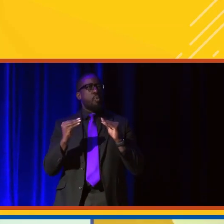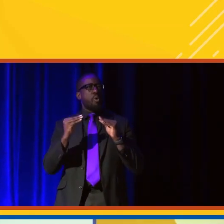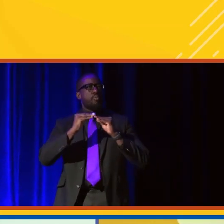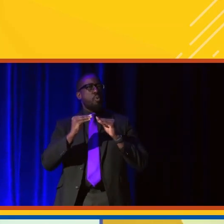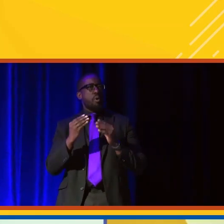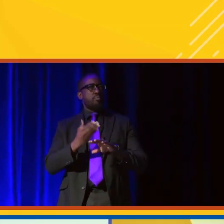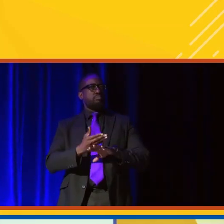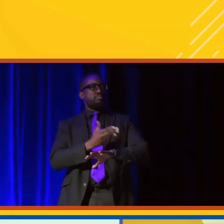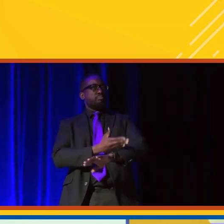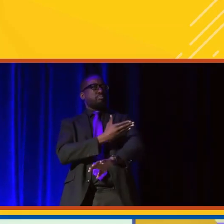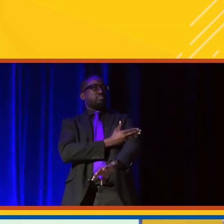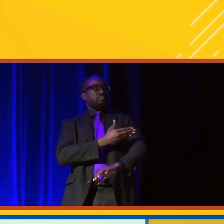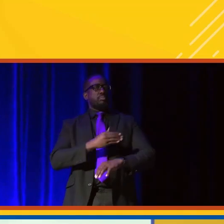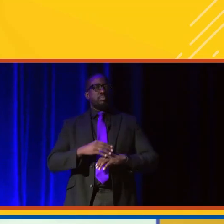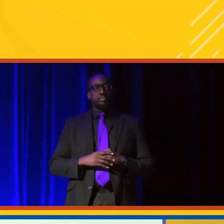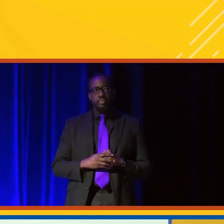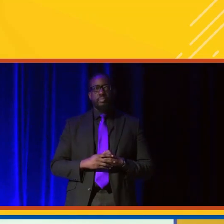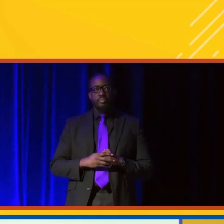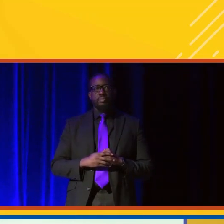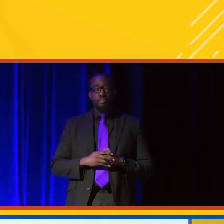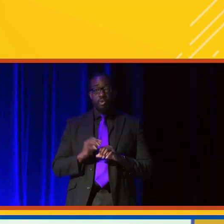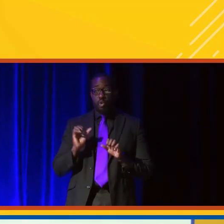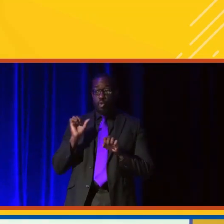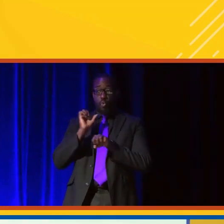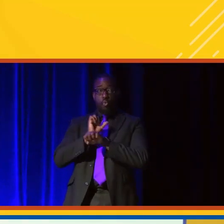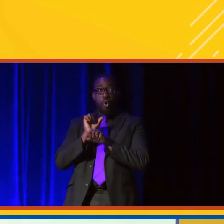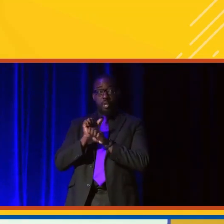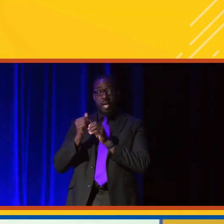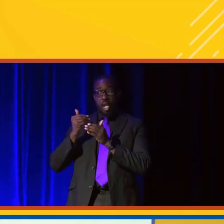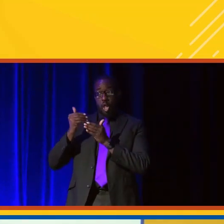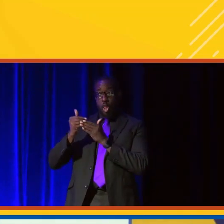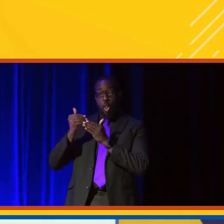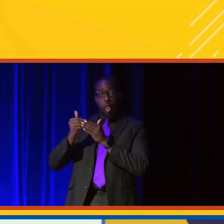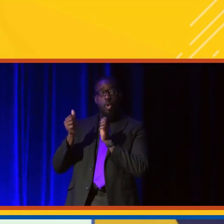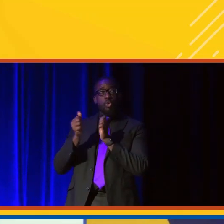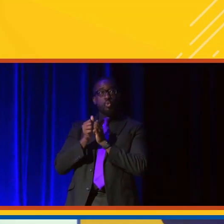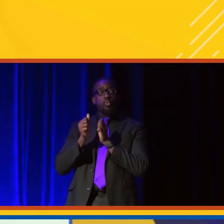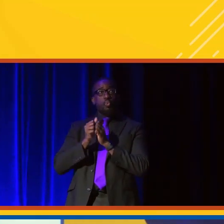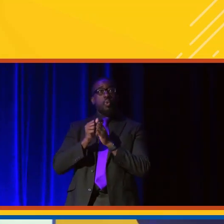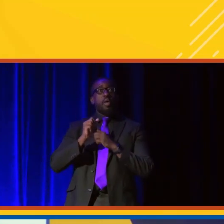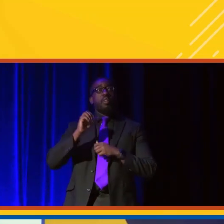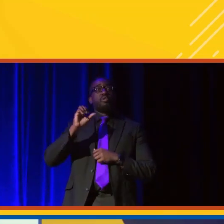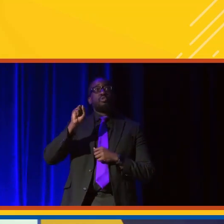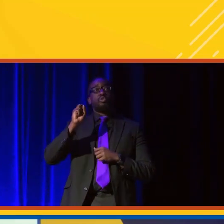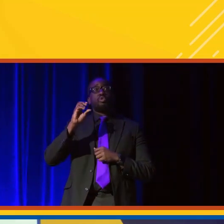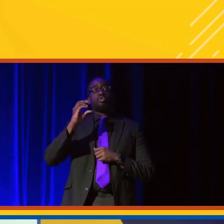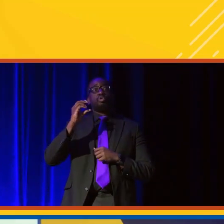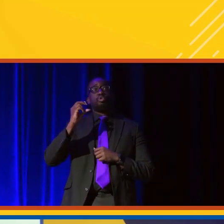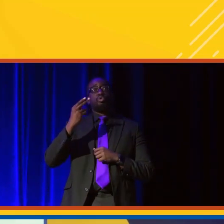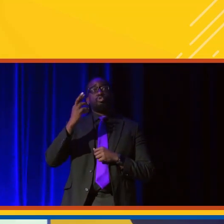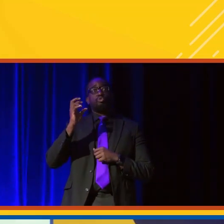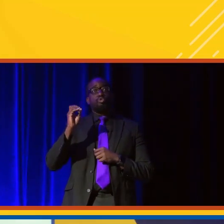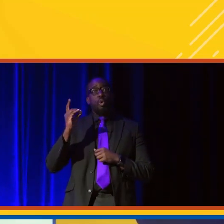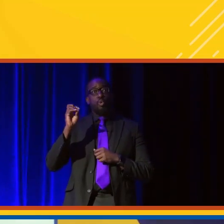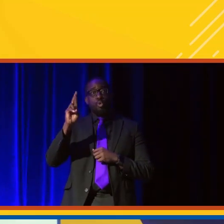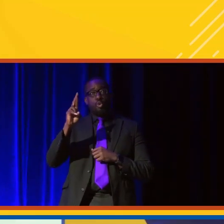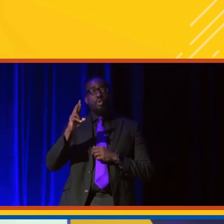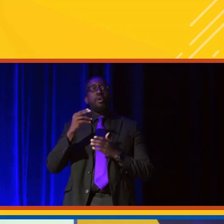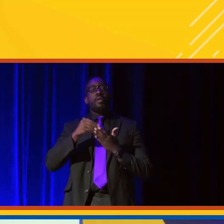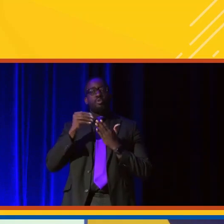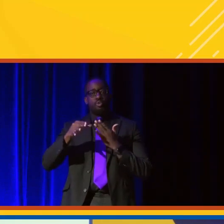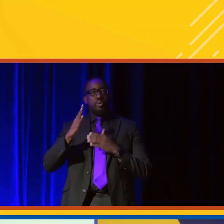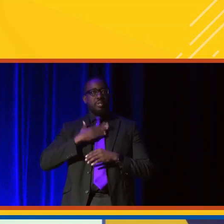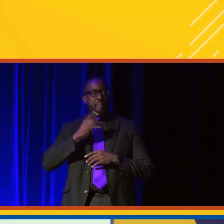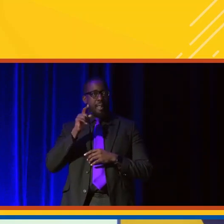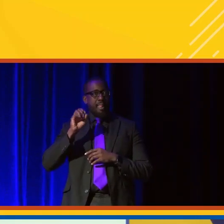In working very closely with Charles Schroeder and the graduate students in my lab, we tried to come up with a mechanism that could possibly explain why the